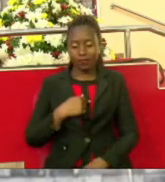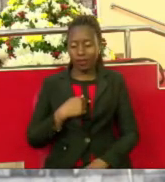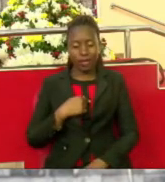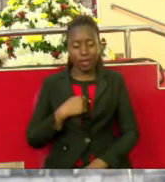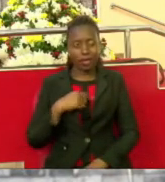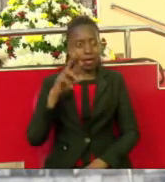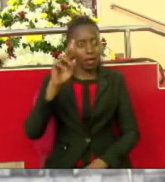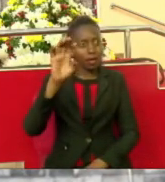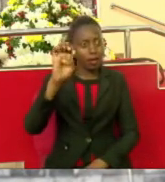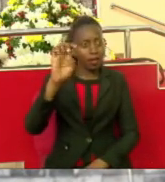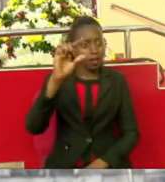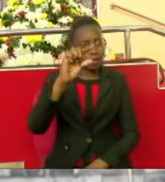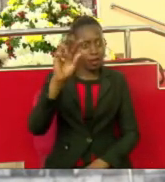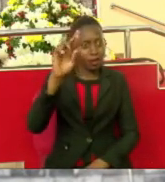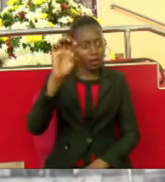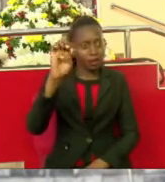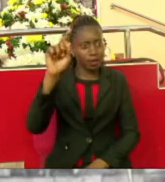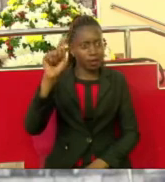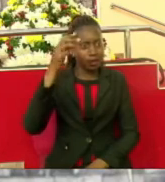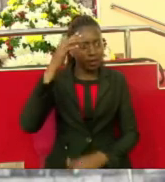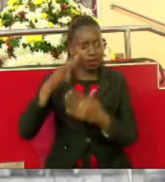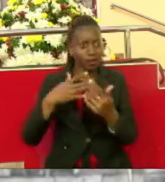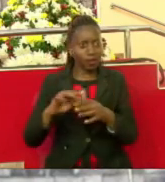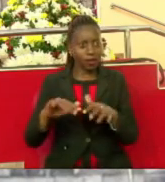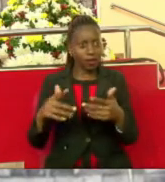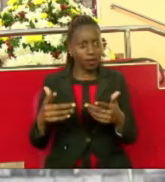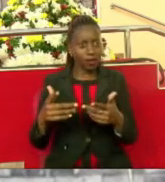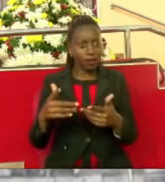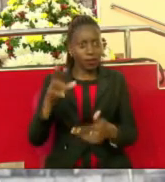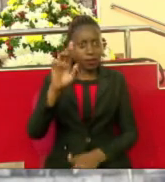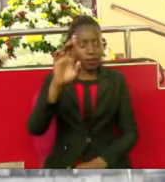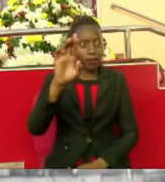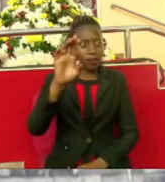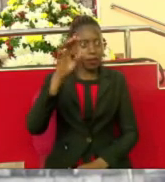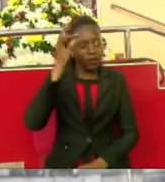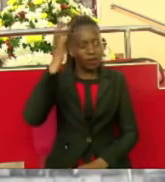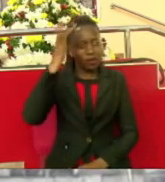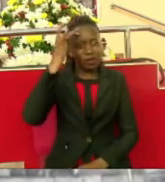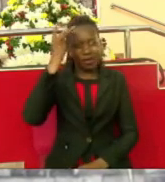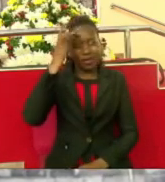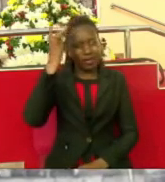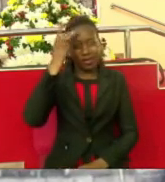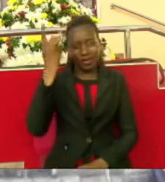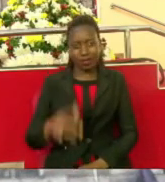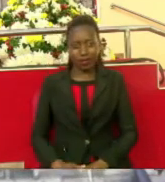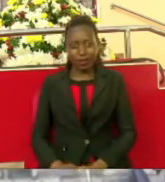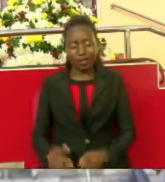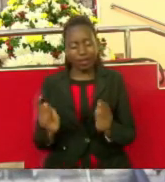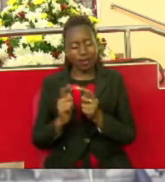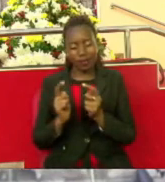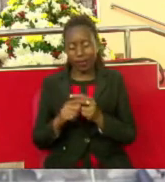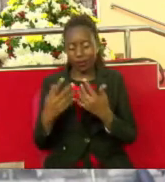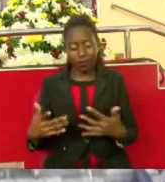And the most painful aspect of choice I made. That is